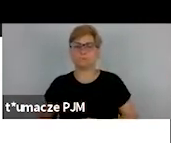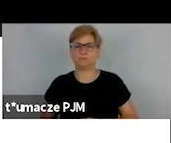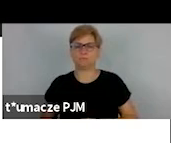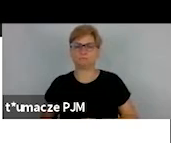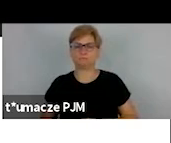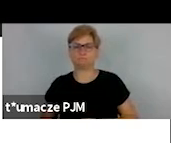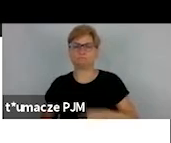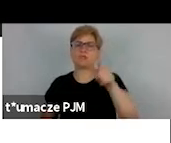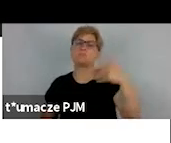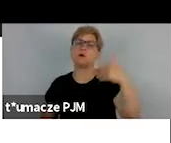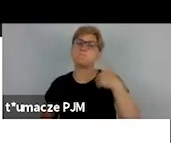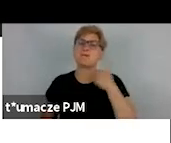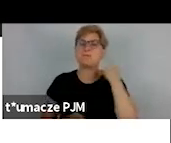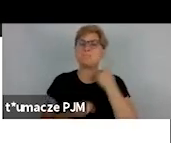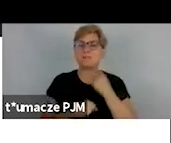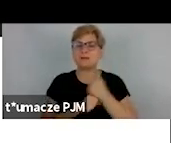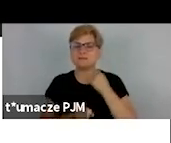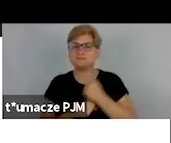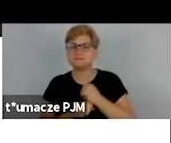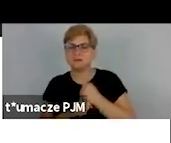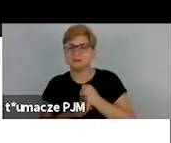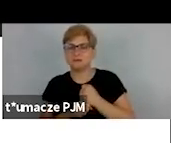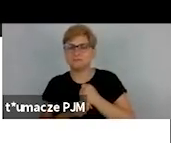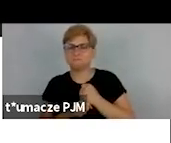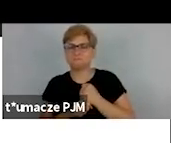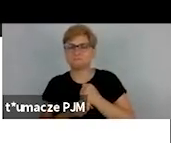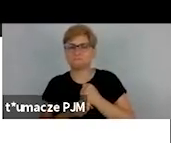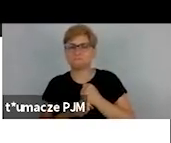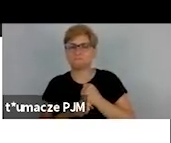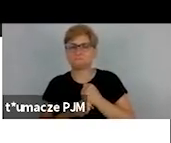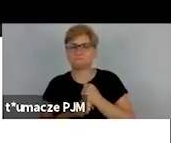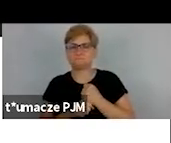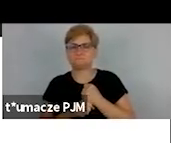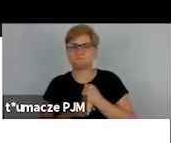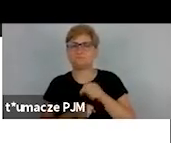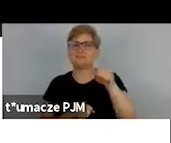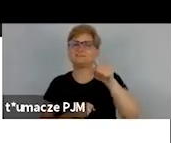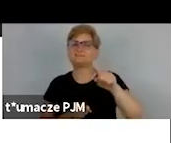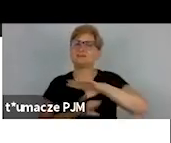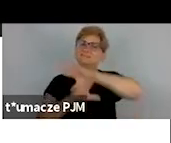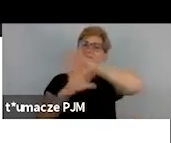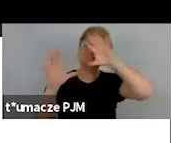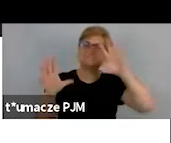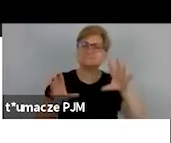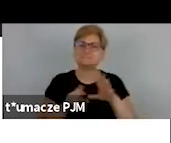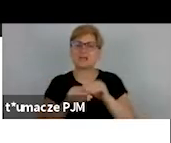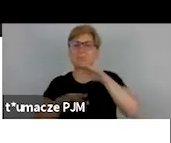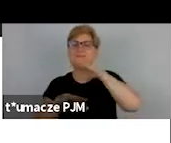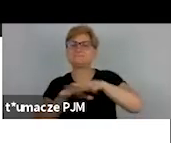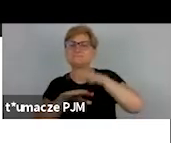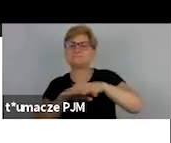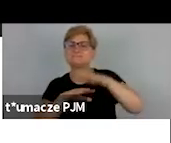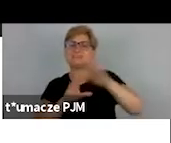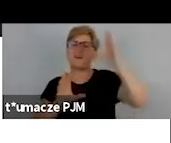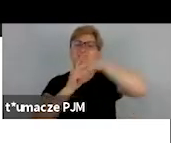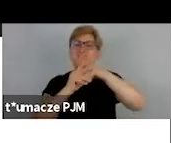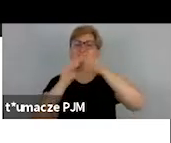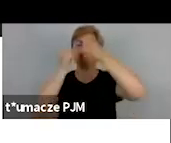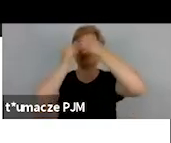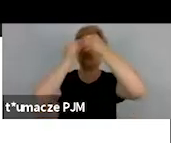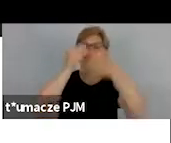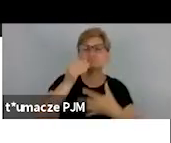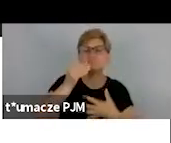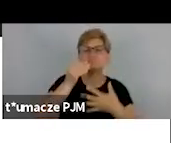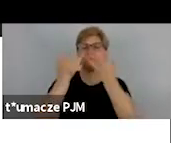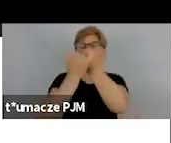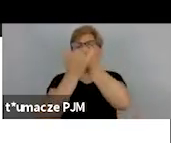the face-to-face peer education would then lead to the establishment of community action teams. And those community action teams would work